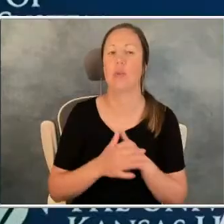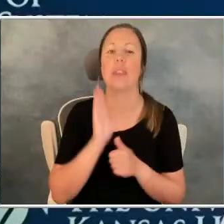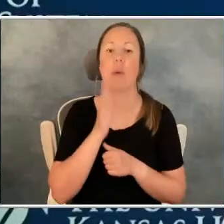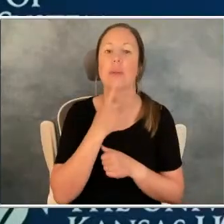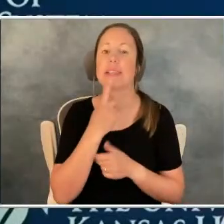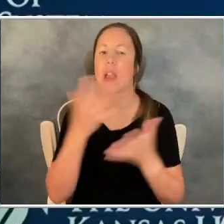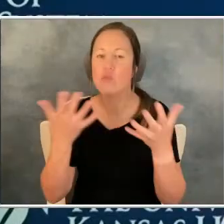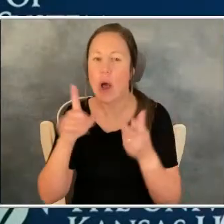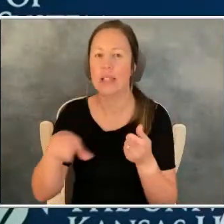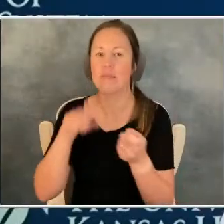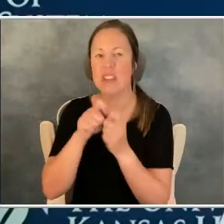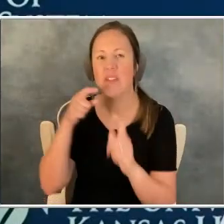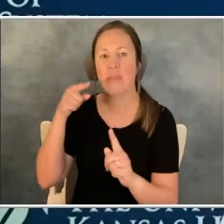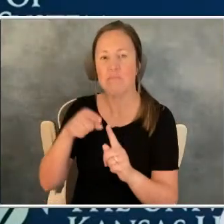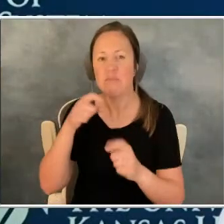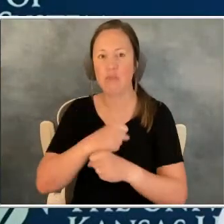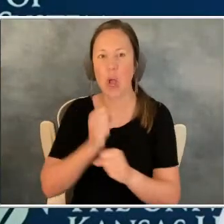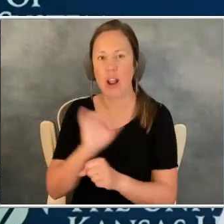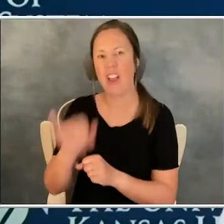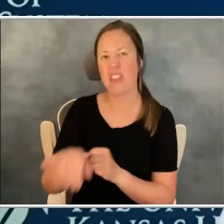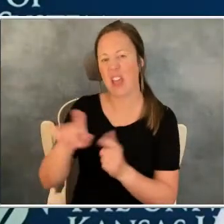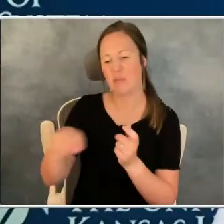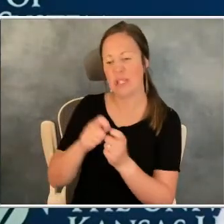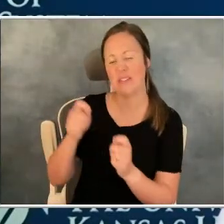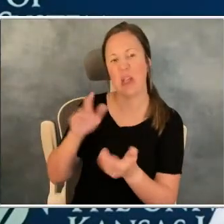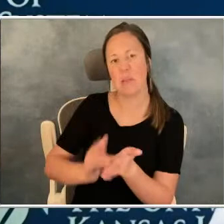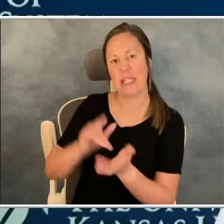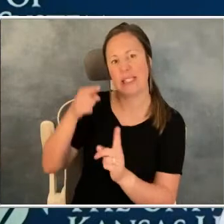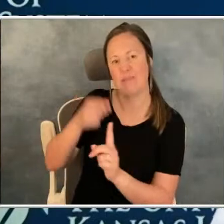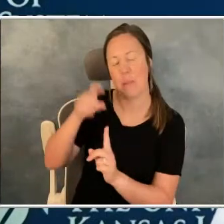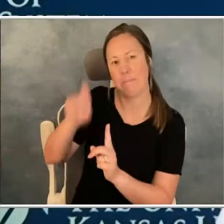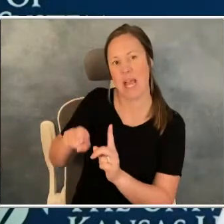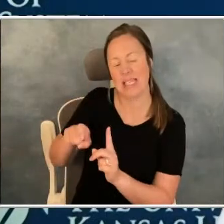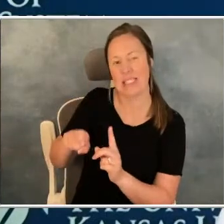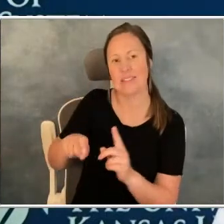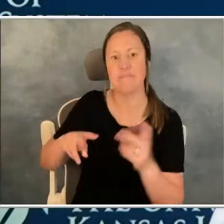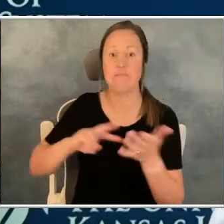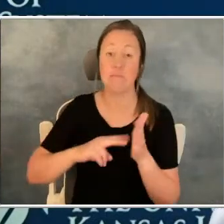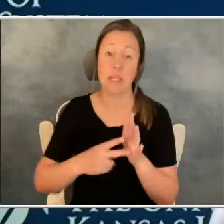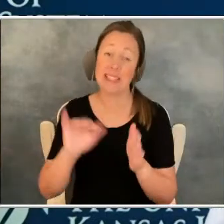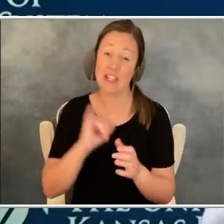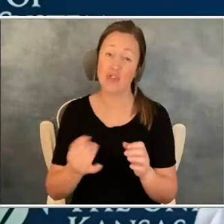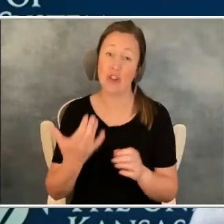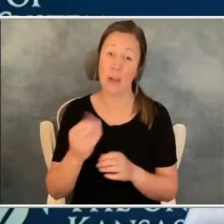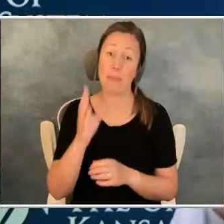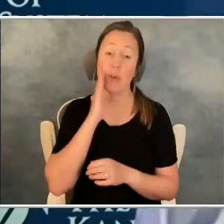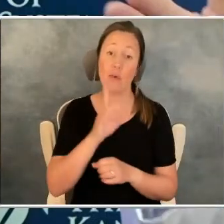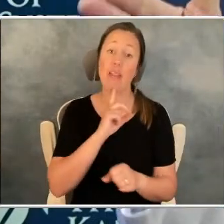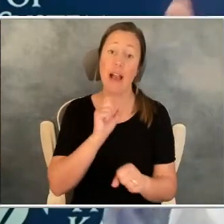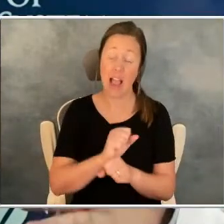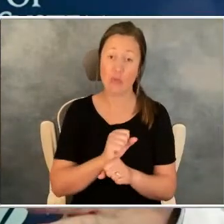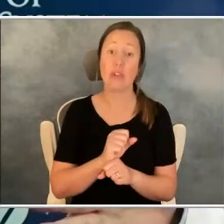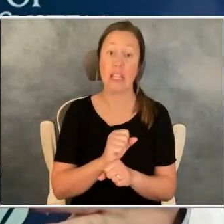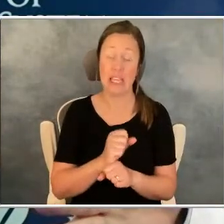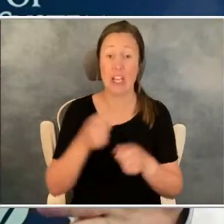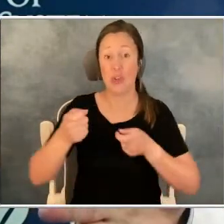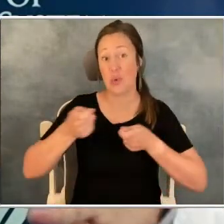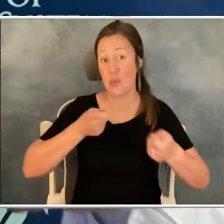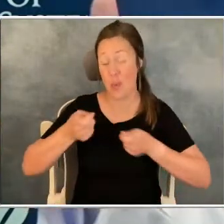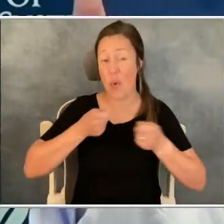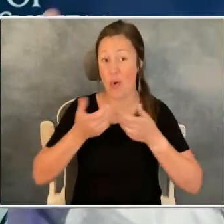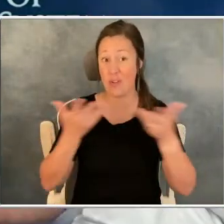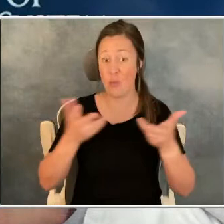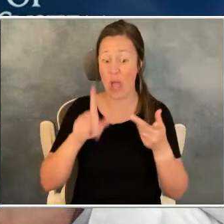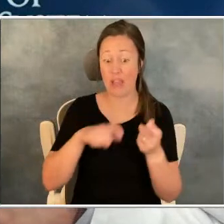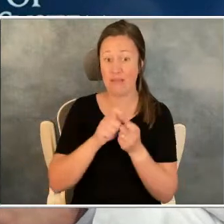one of these types of the drug, the generic manufacturer. So your insurance companies will actually often control what type of